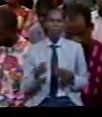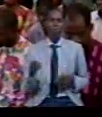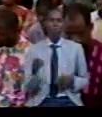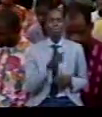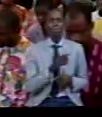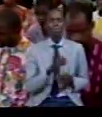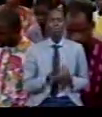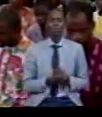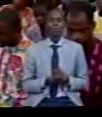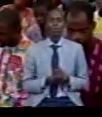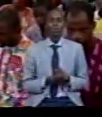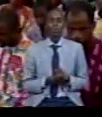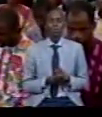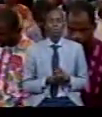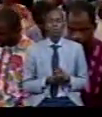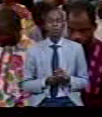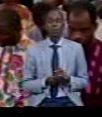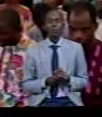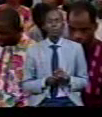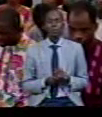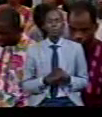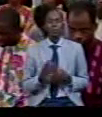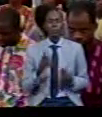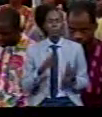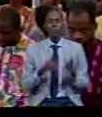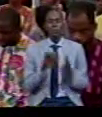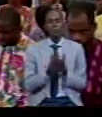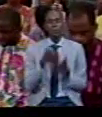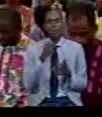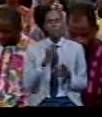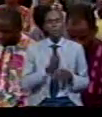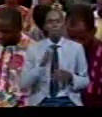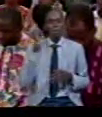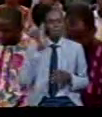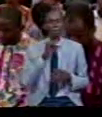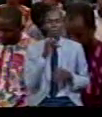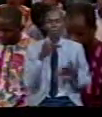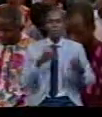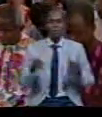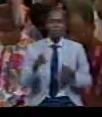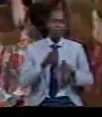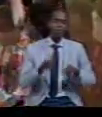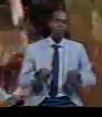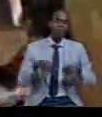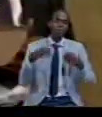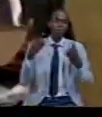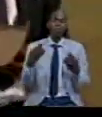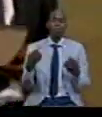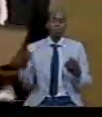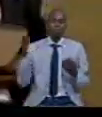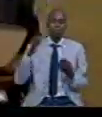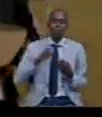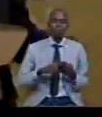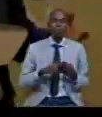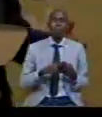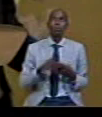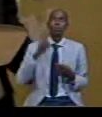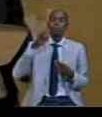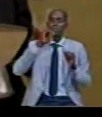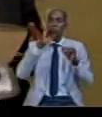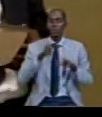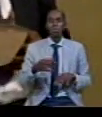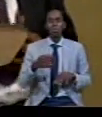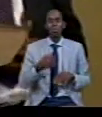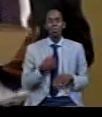Like Jacob, you are saying, I will not go, I will not let you go until you bless me. You receive the salvation, but then